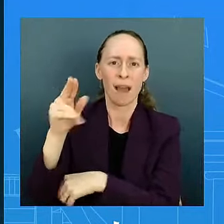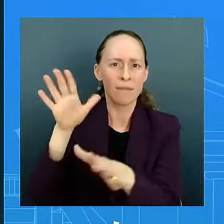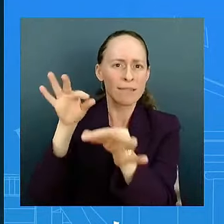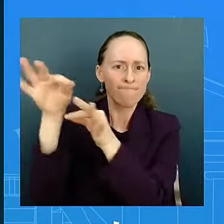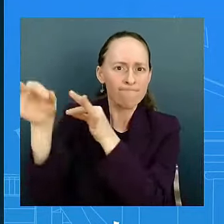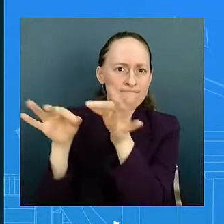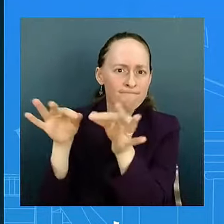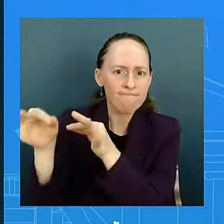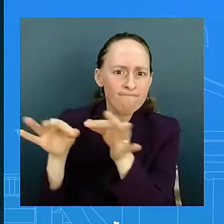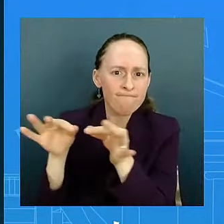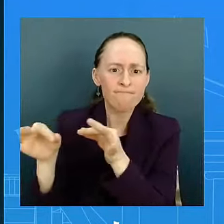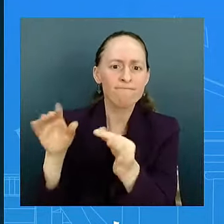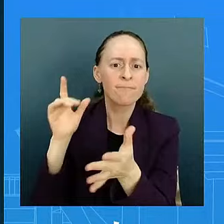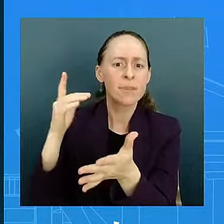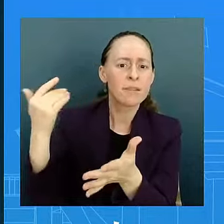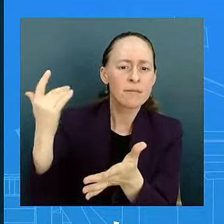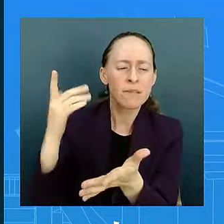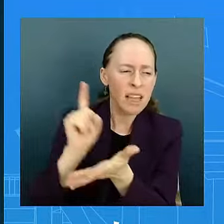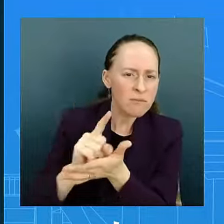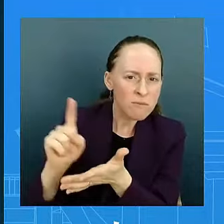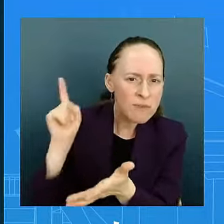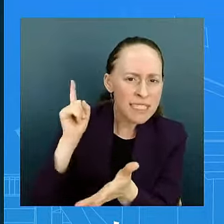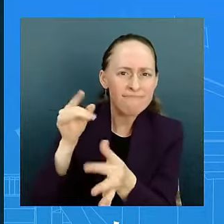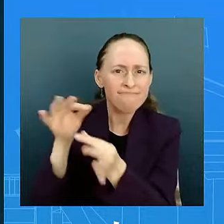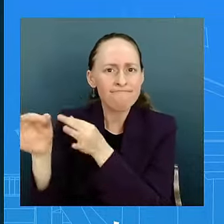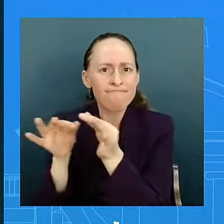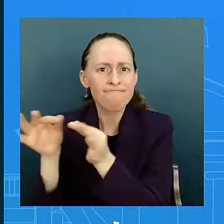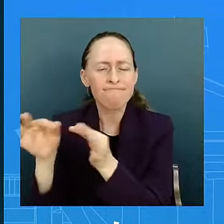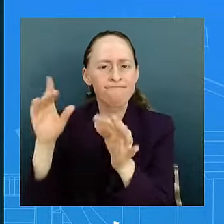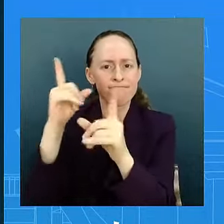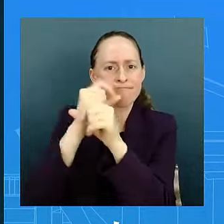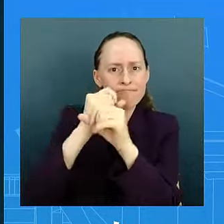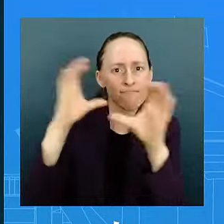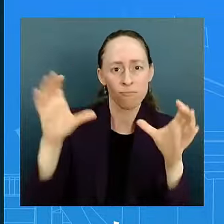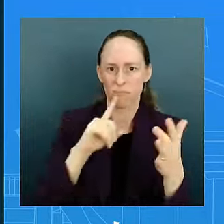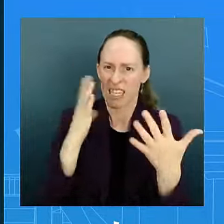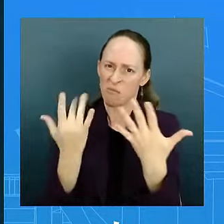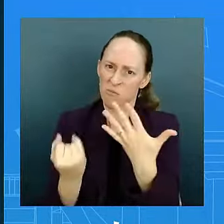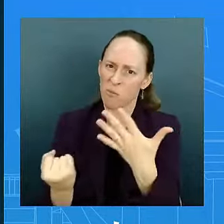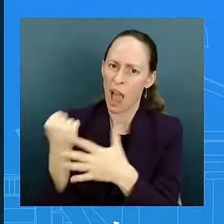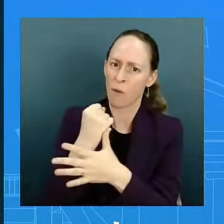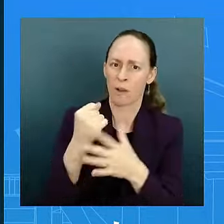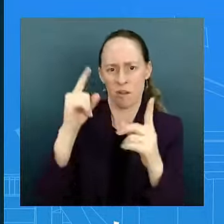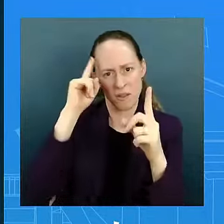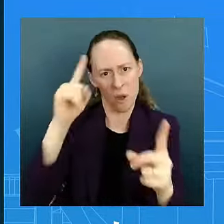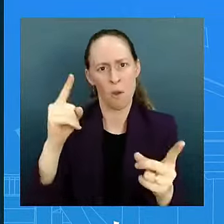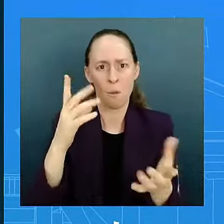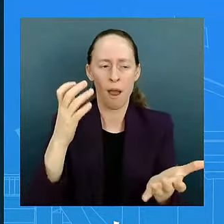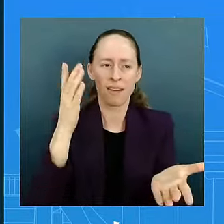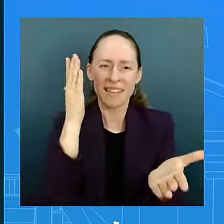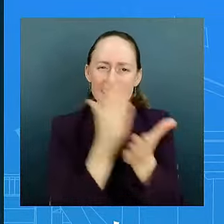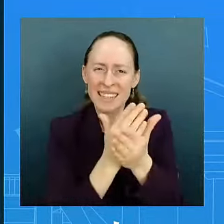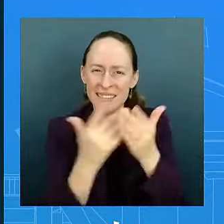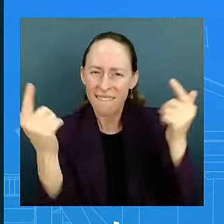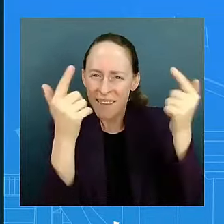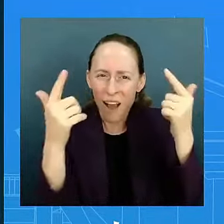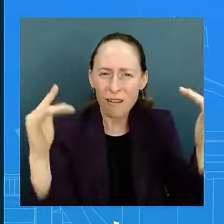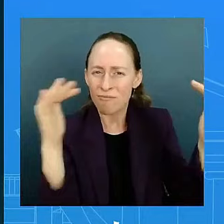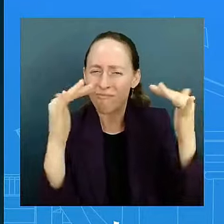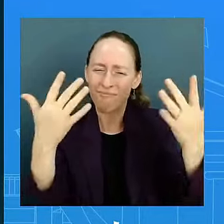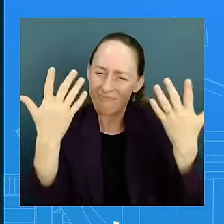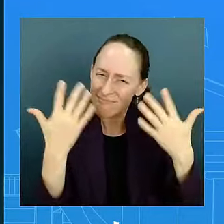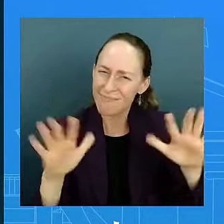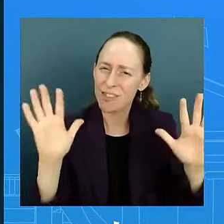done. He wants the war to end. He wants hostages to come home and to go home to their loved ones and families. And so